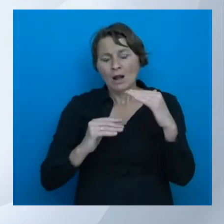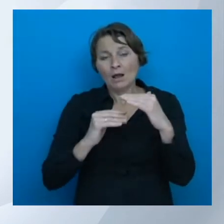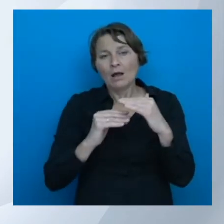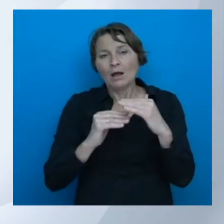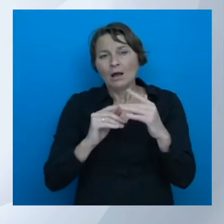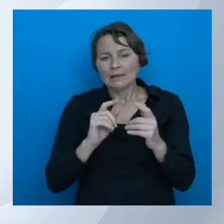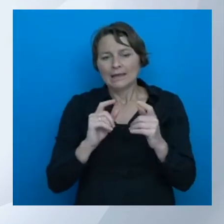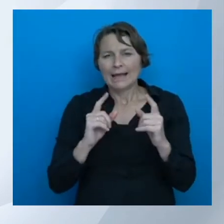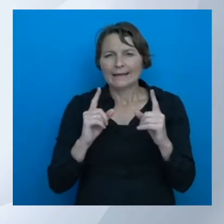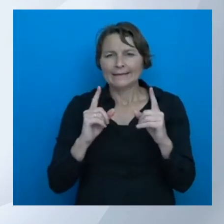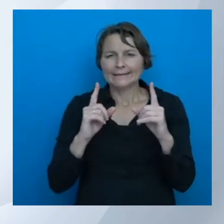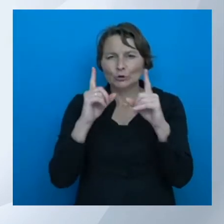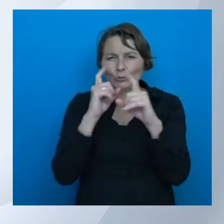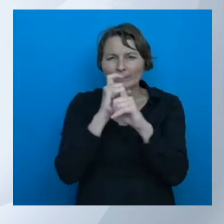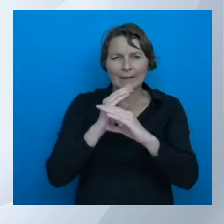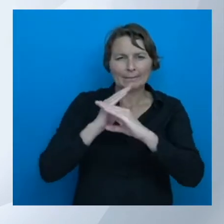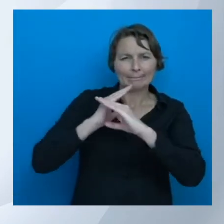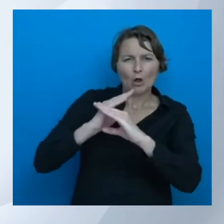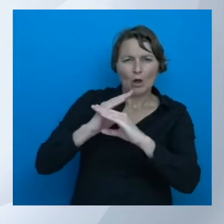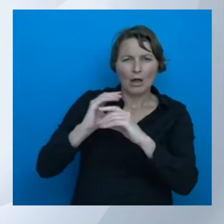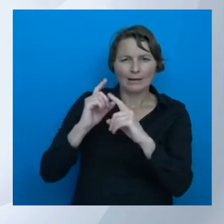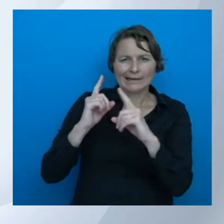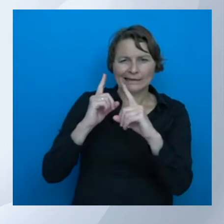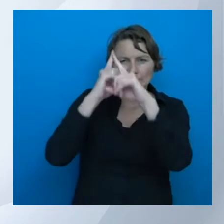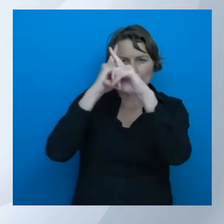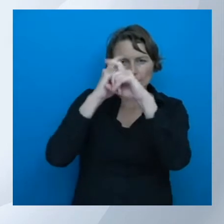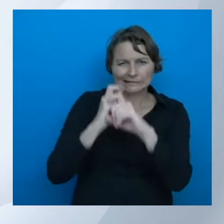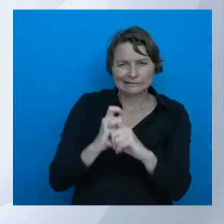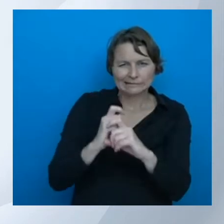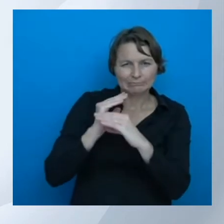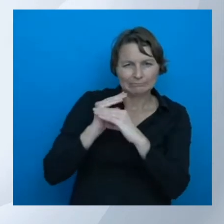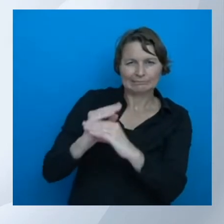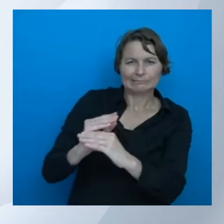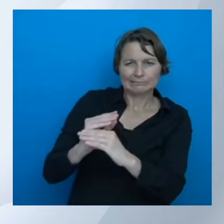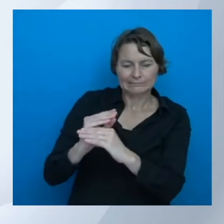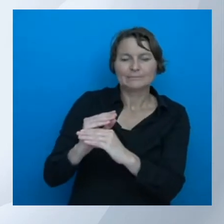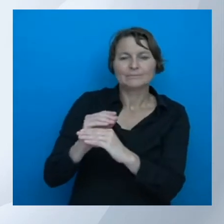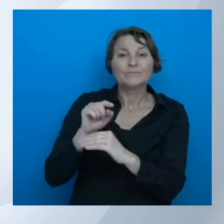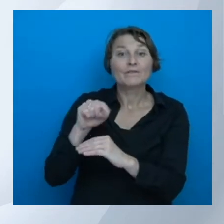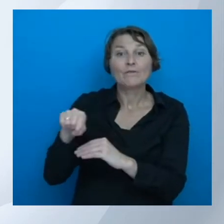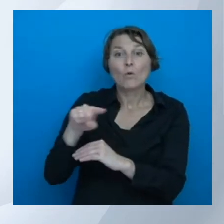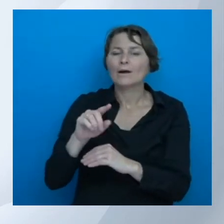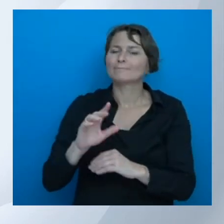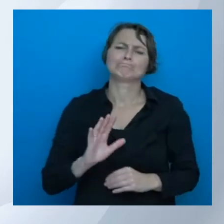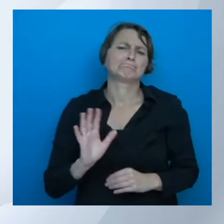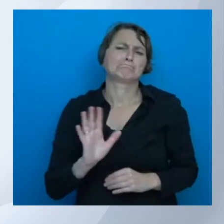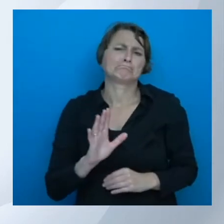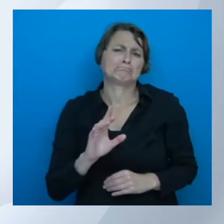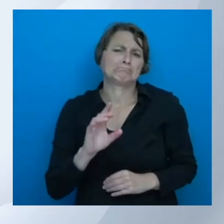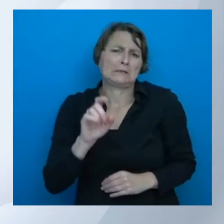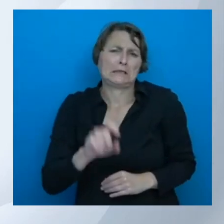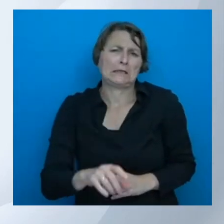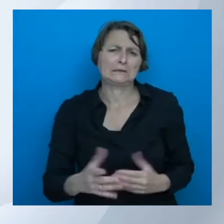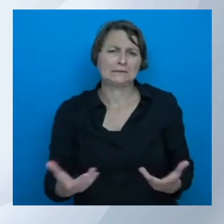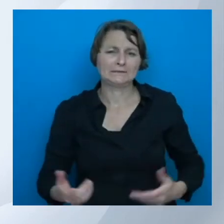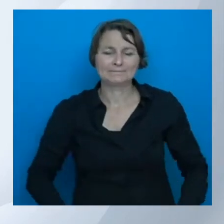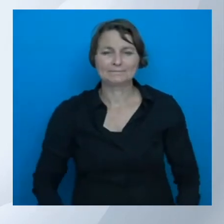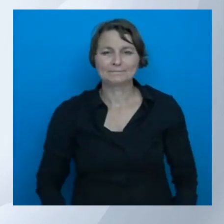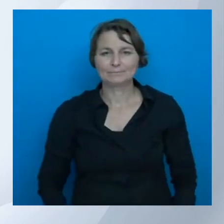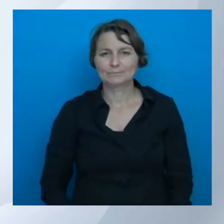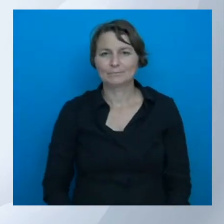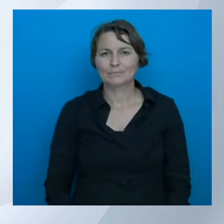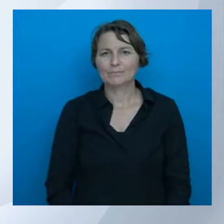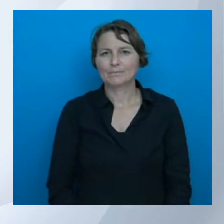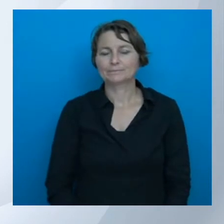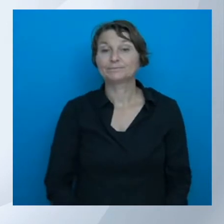unencrypted inside, or if you choose, encrypted again to the server. And the most important